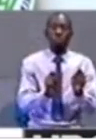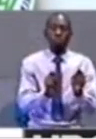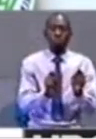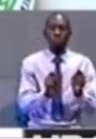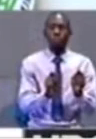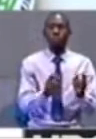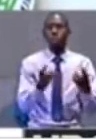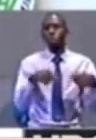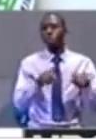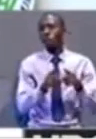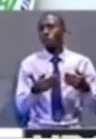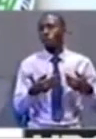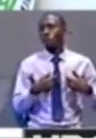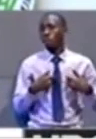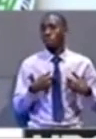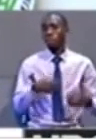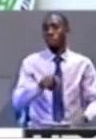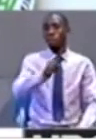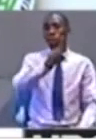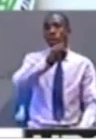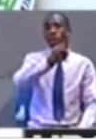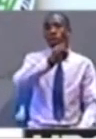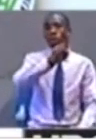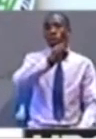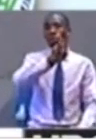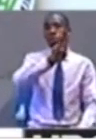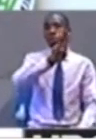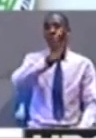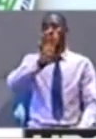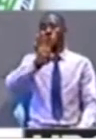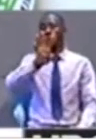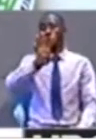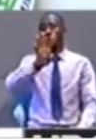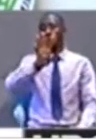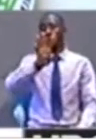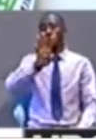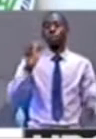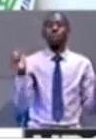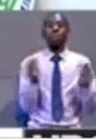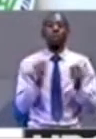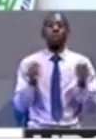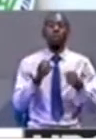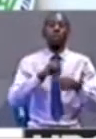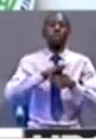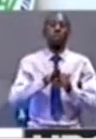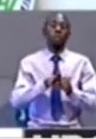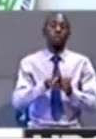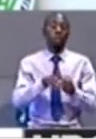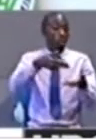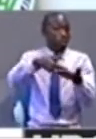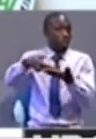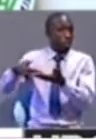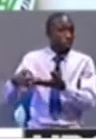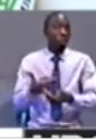we have got only 24 corona patients in the hospitals, in the whole